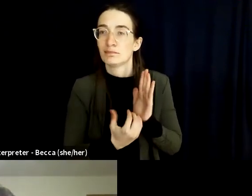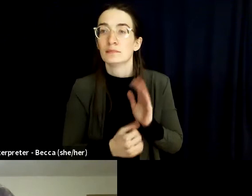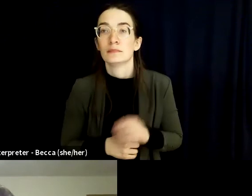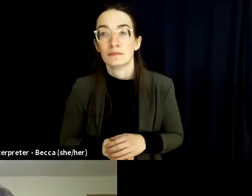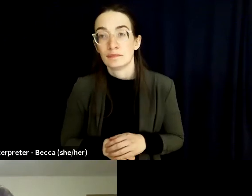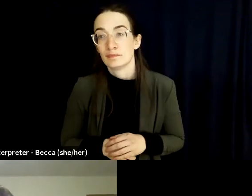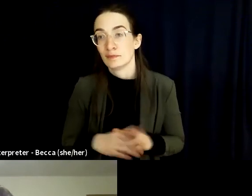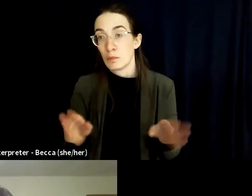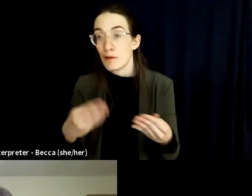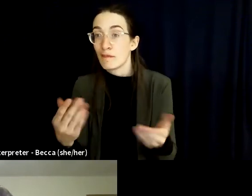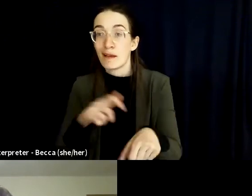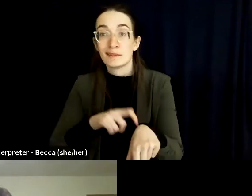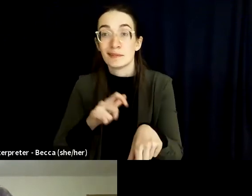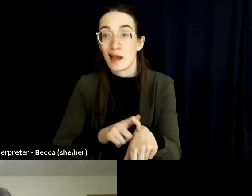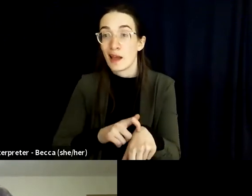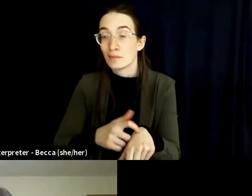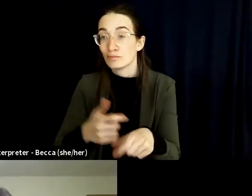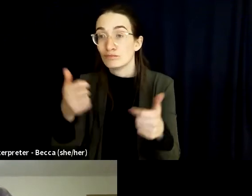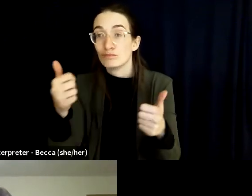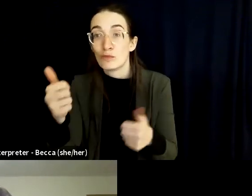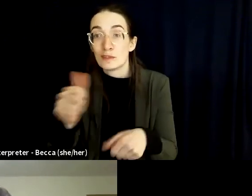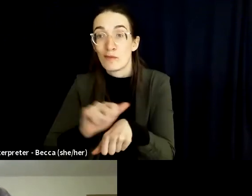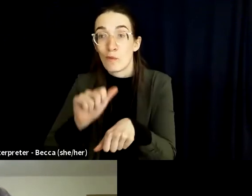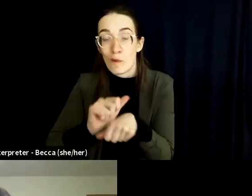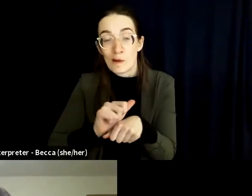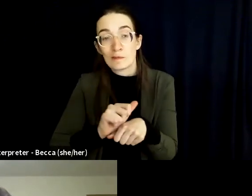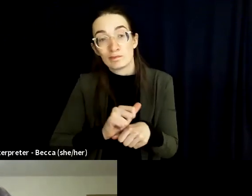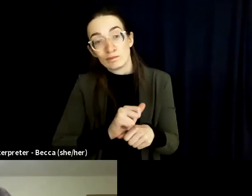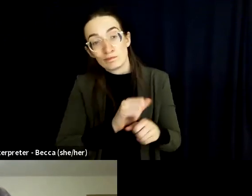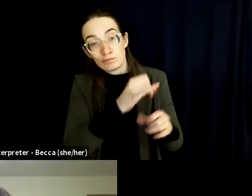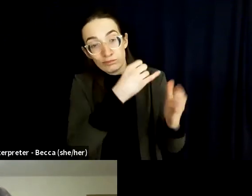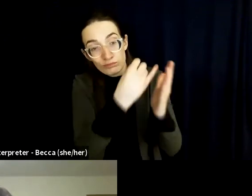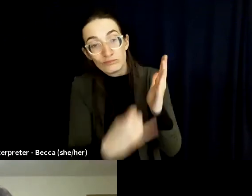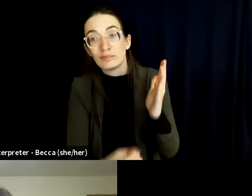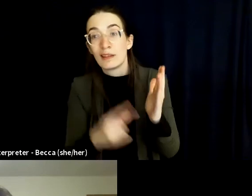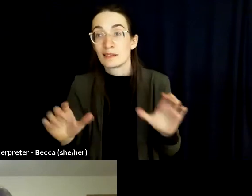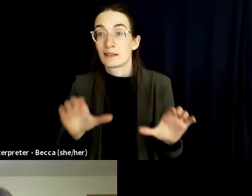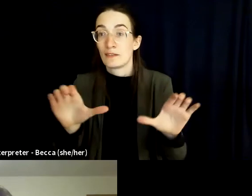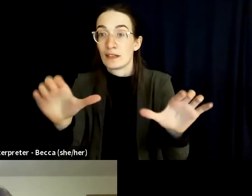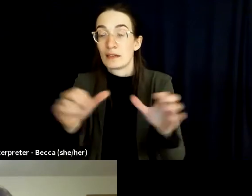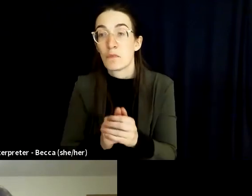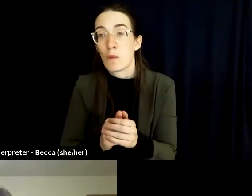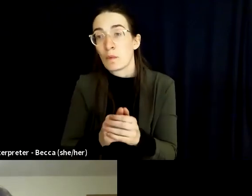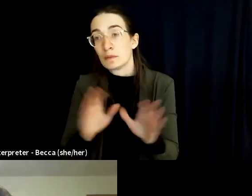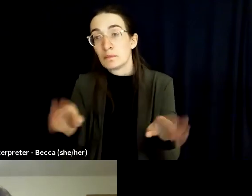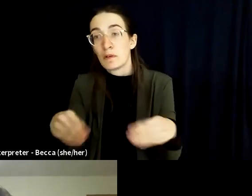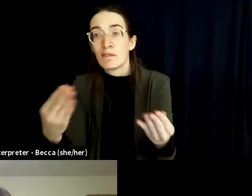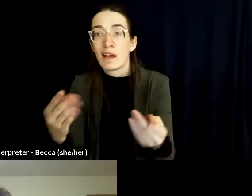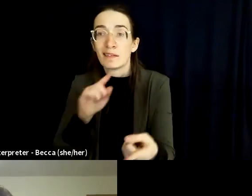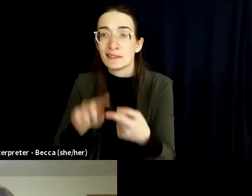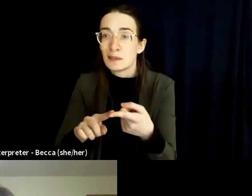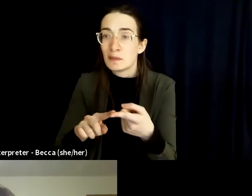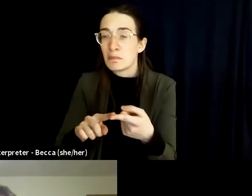some time to work on this activity and we'll go until we'll give you like, I don't know, maybe like